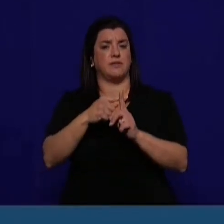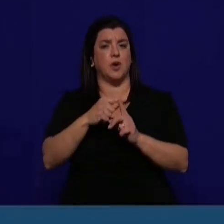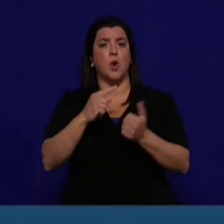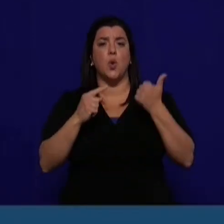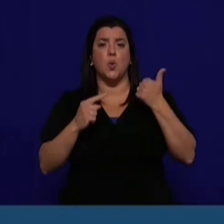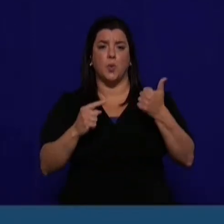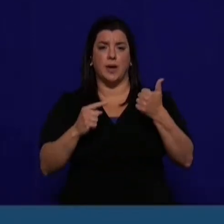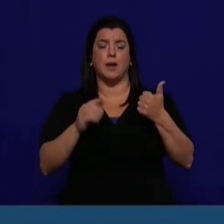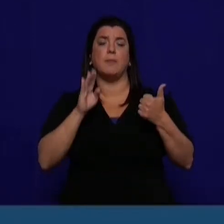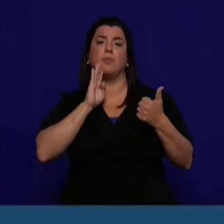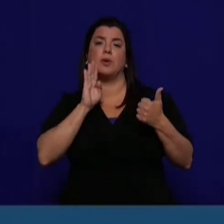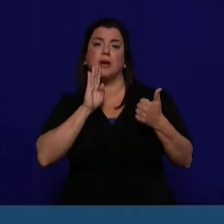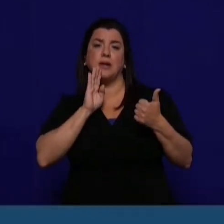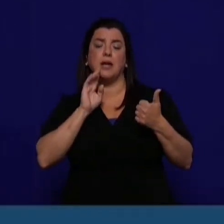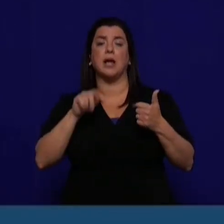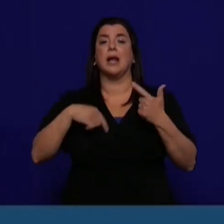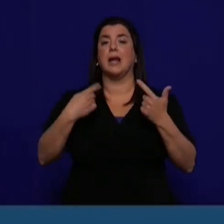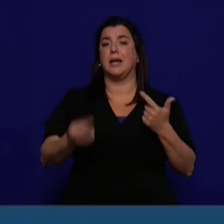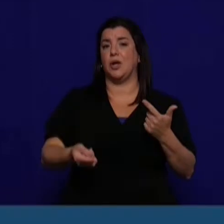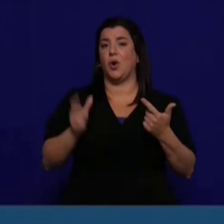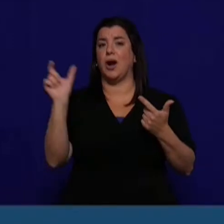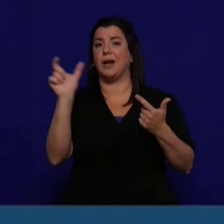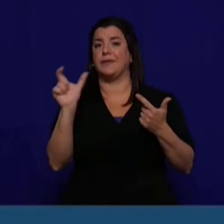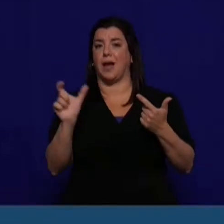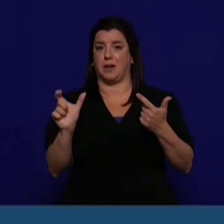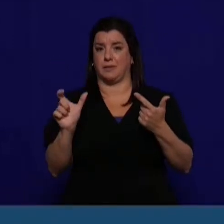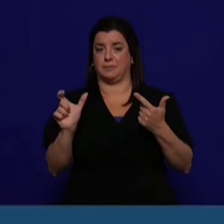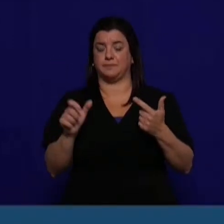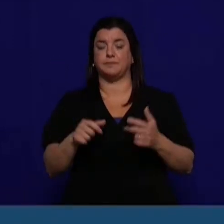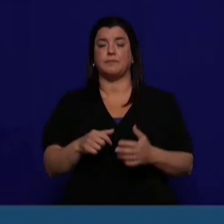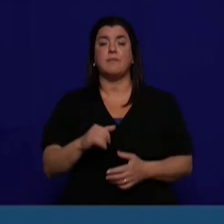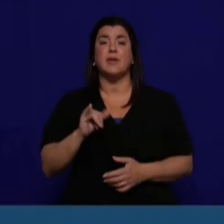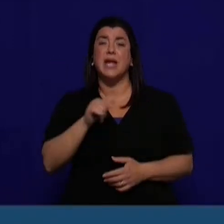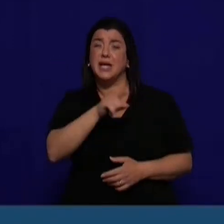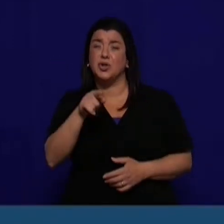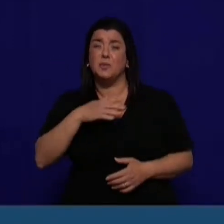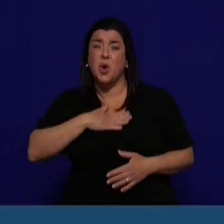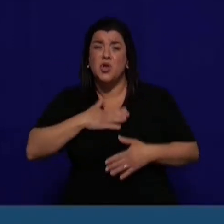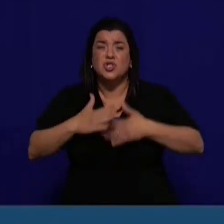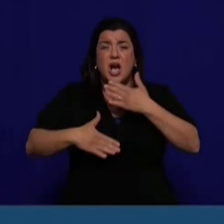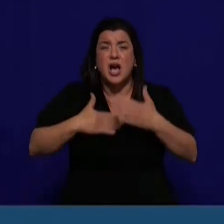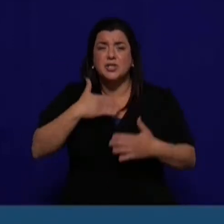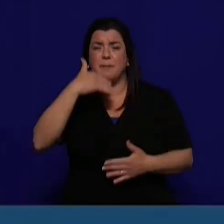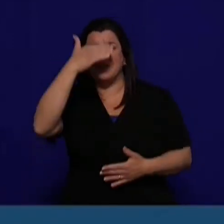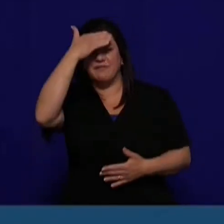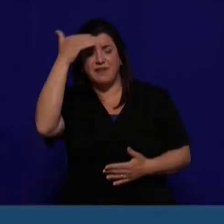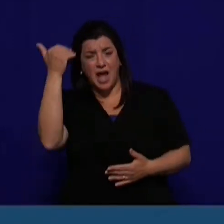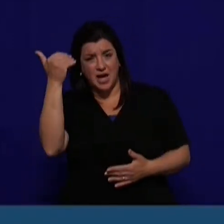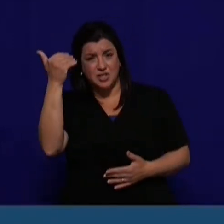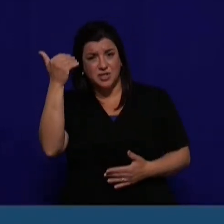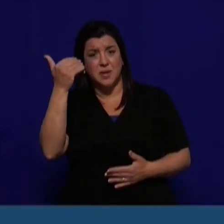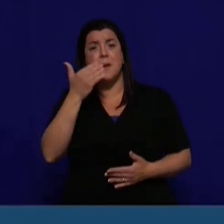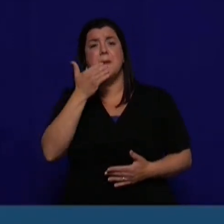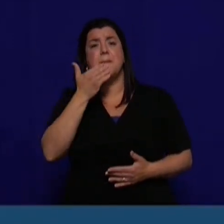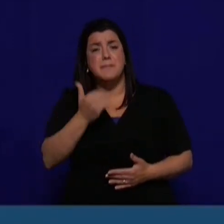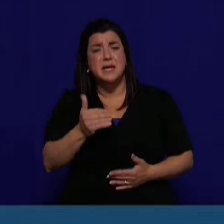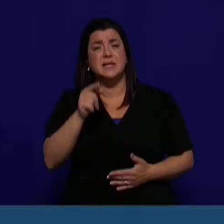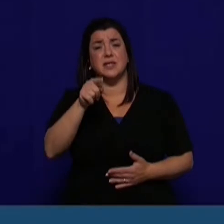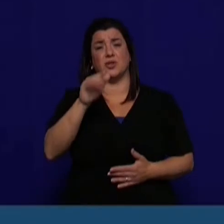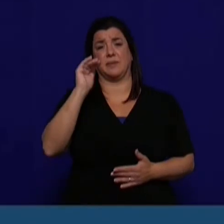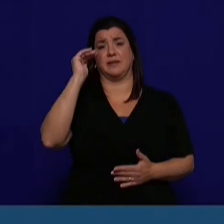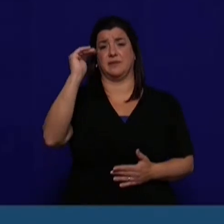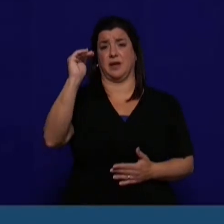mill-Italja. Fakkarkom, jekk għandkom is-sintomi importanti bħalissa bħal dejjem li nibqgħu id-dar